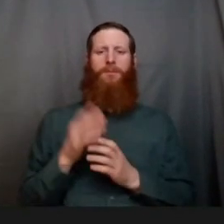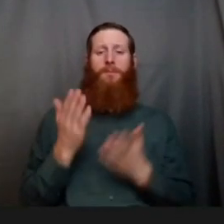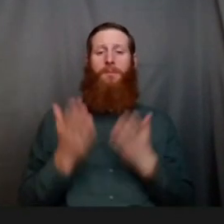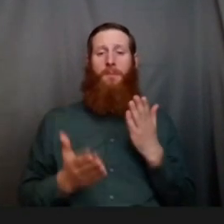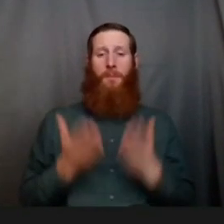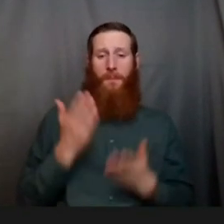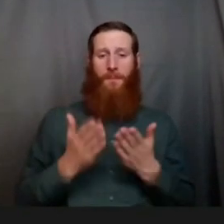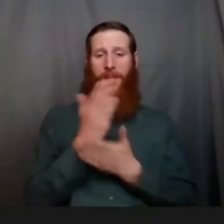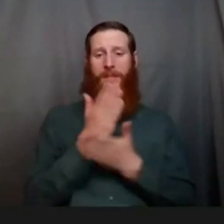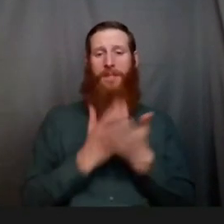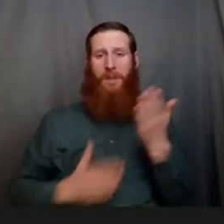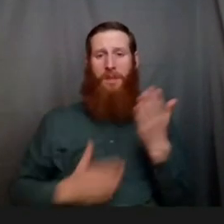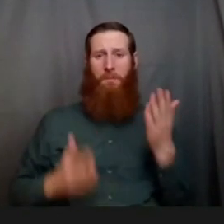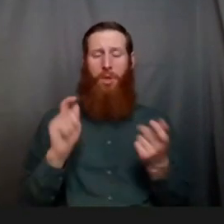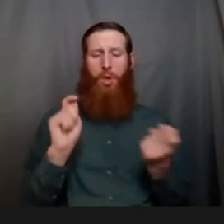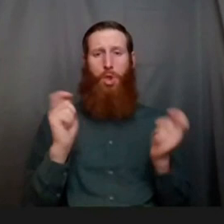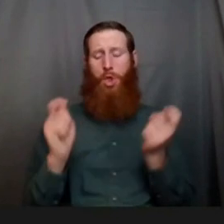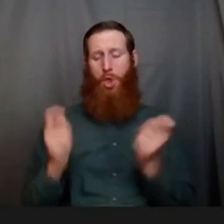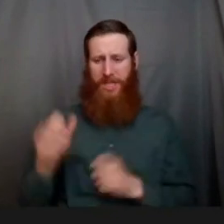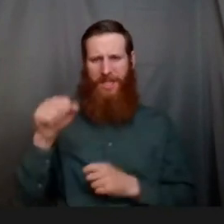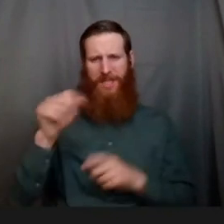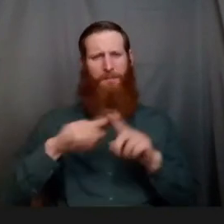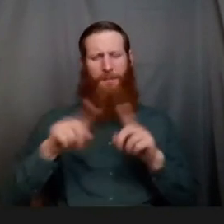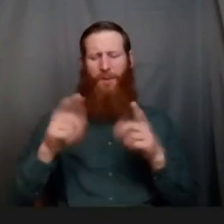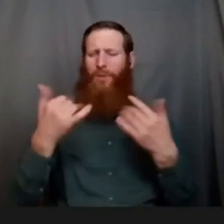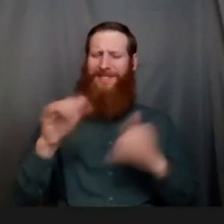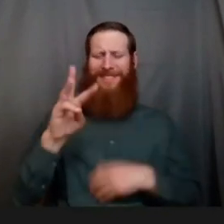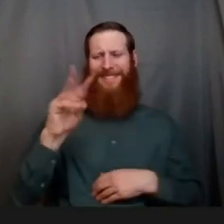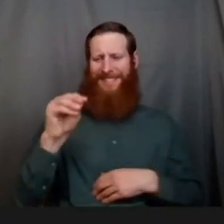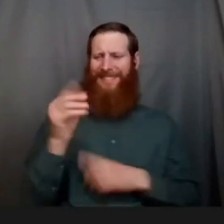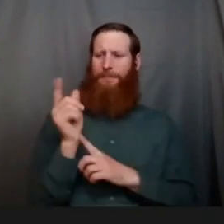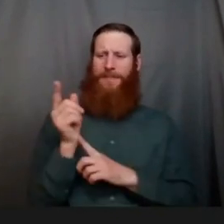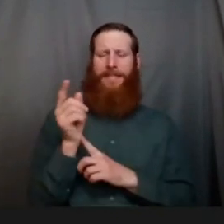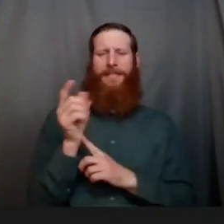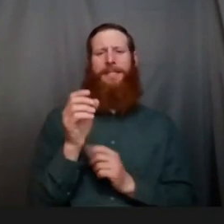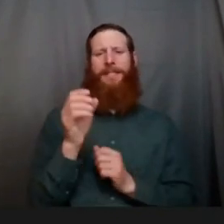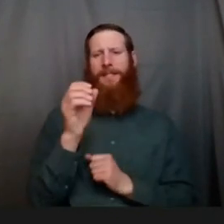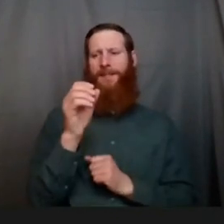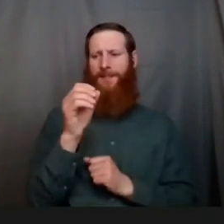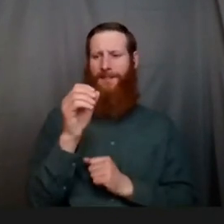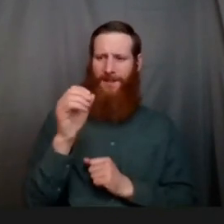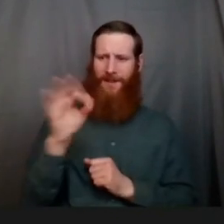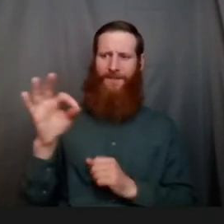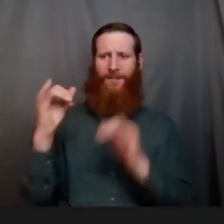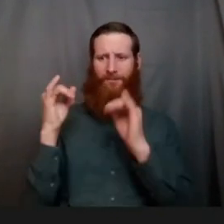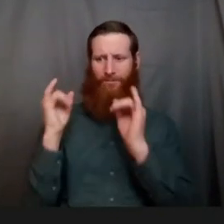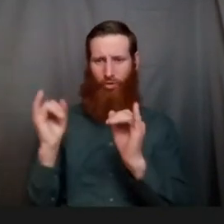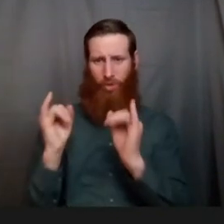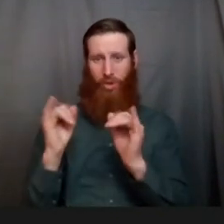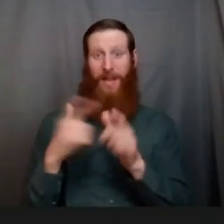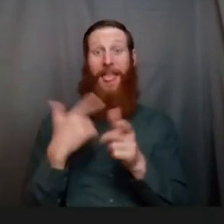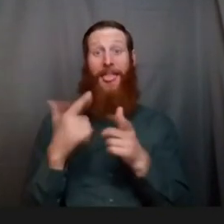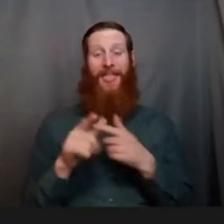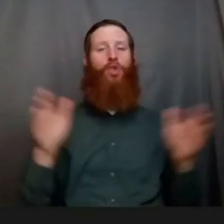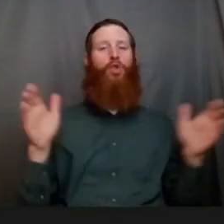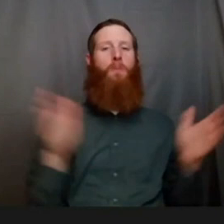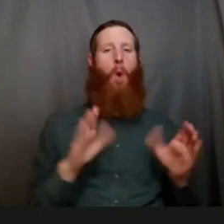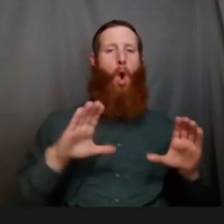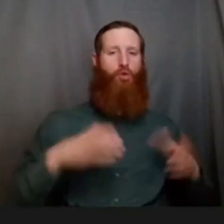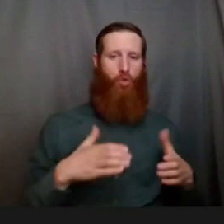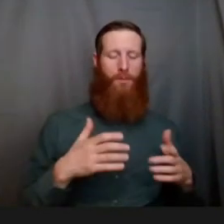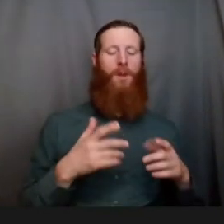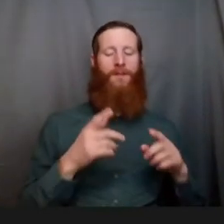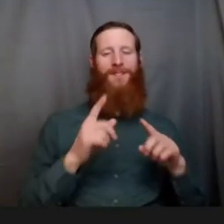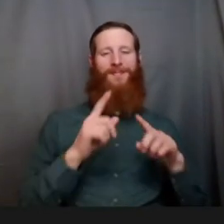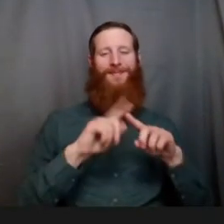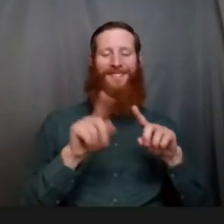but it'll still be 60 minutes of the instructional sort of block time, and then that small group differentiated instructional